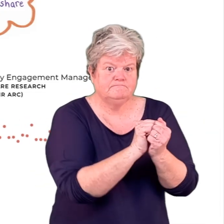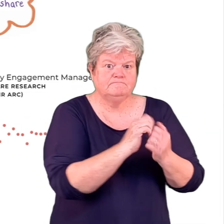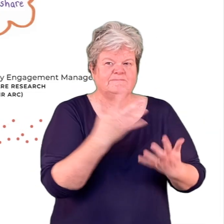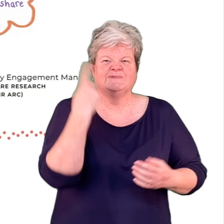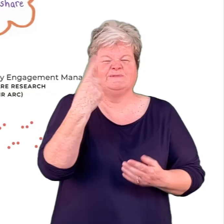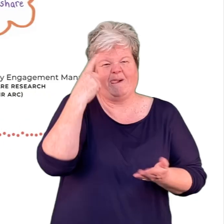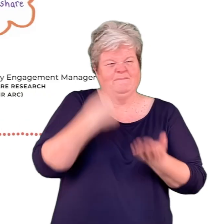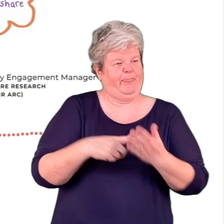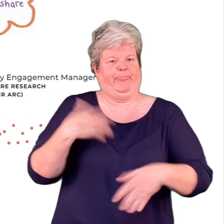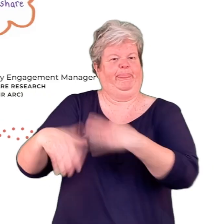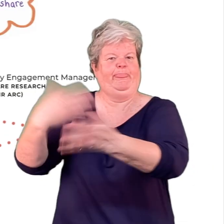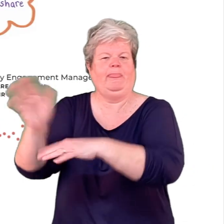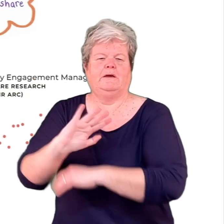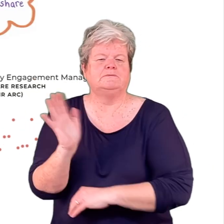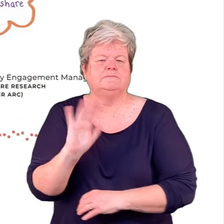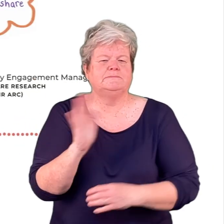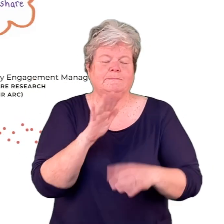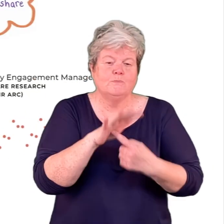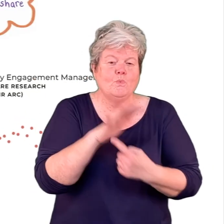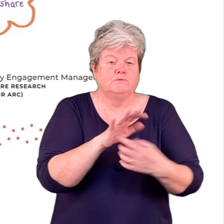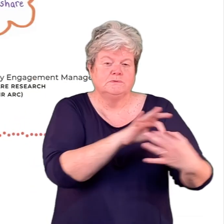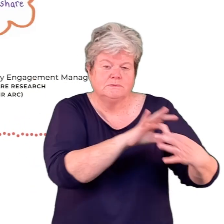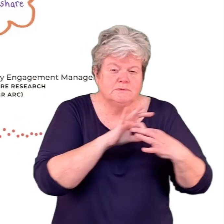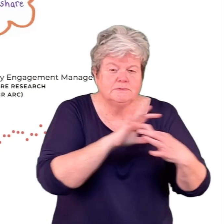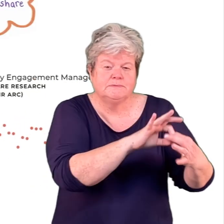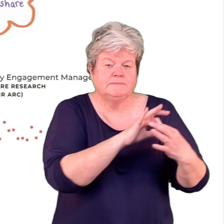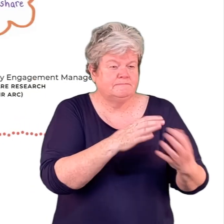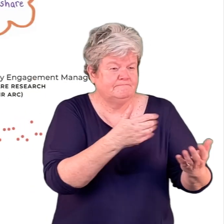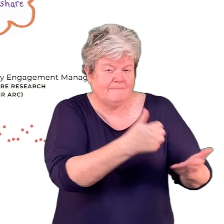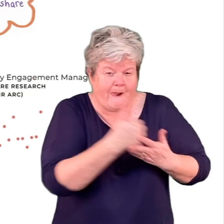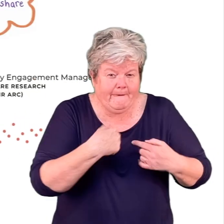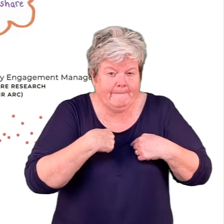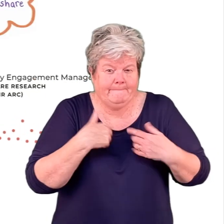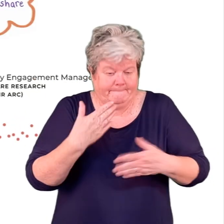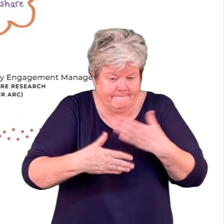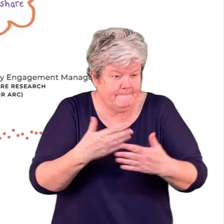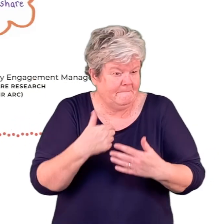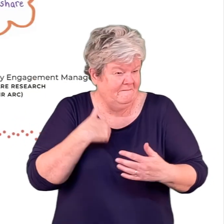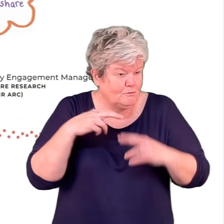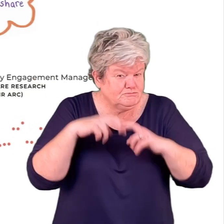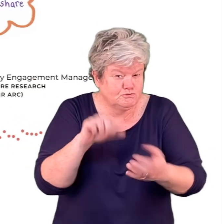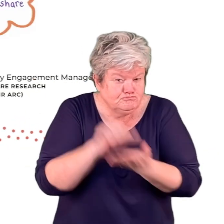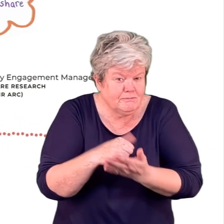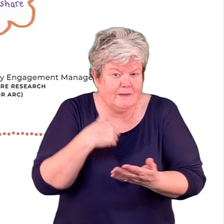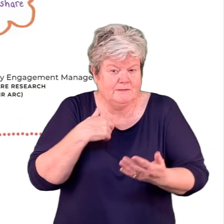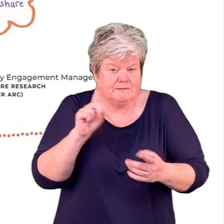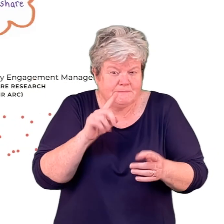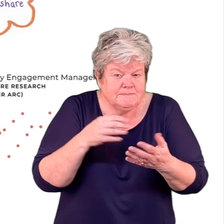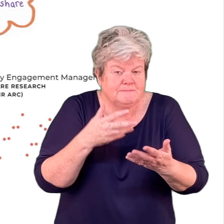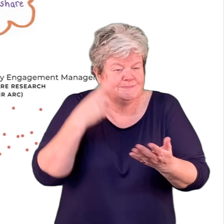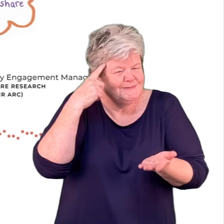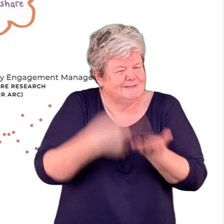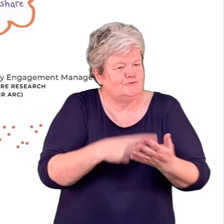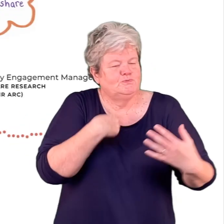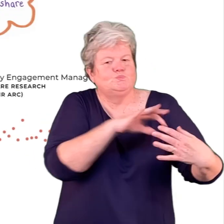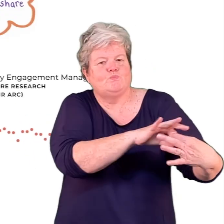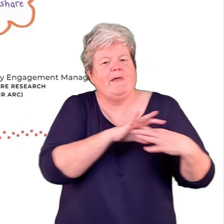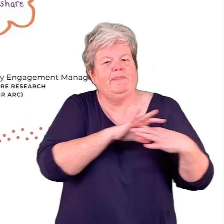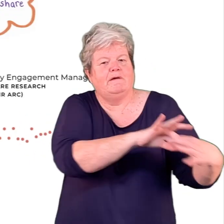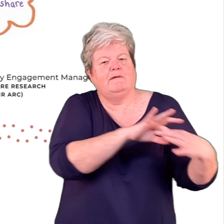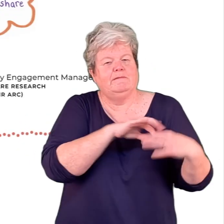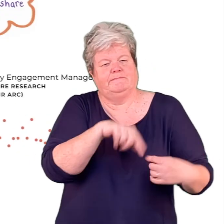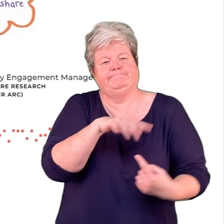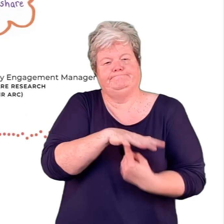community organisations upstream, and they ask people for their help to identify what the research question is and then make all the